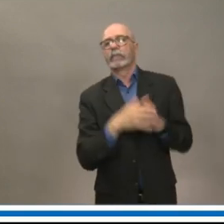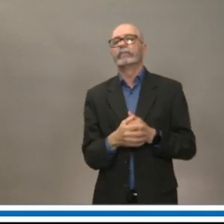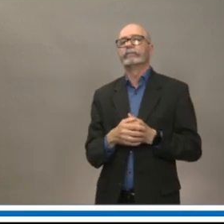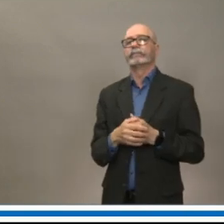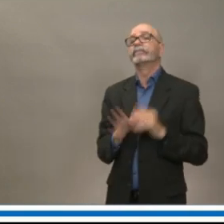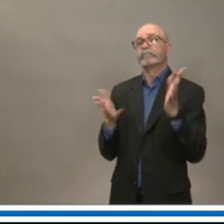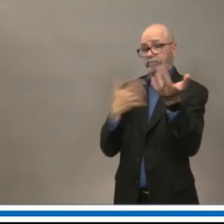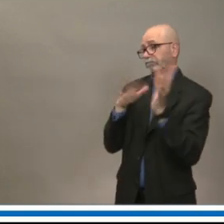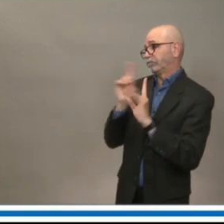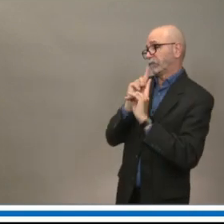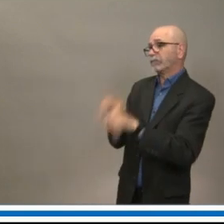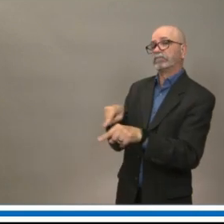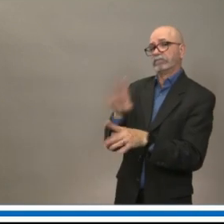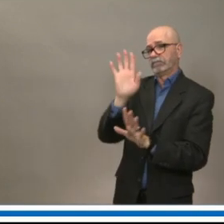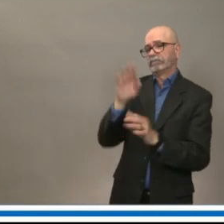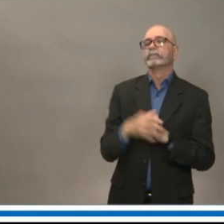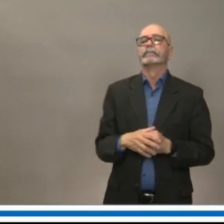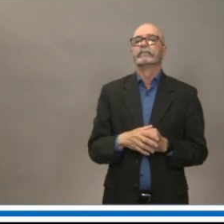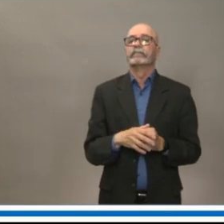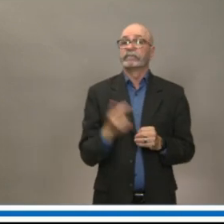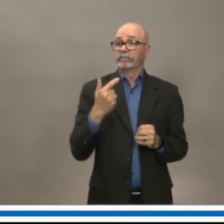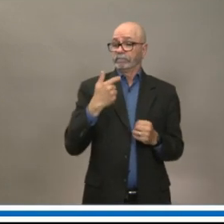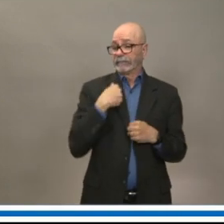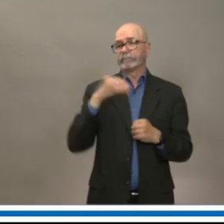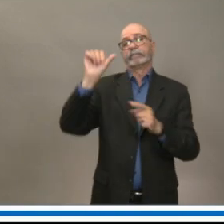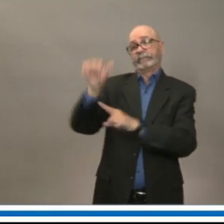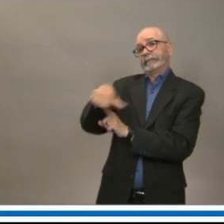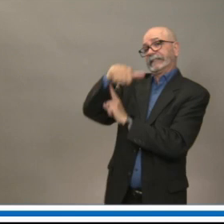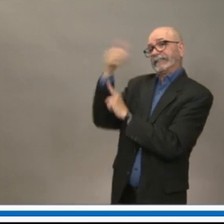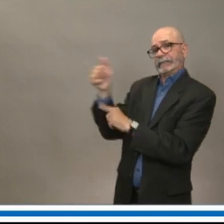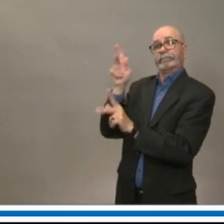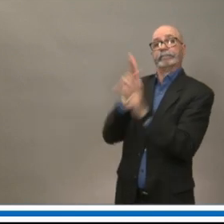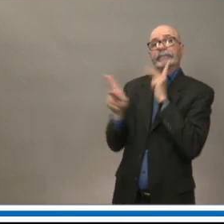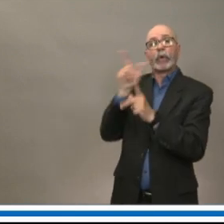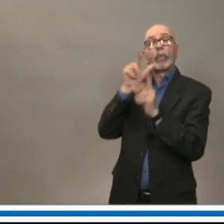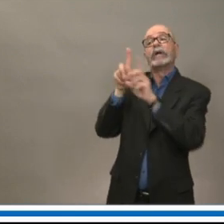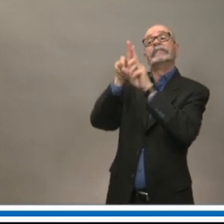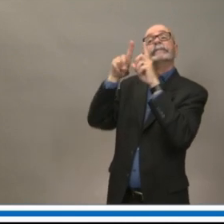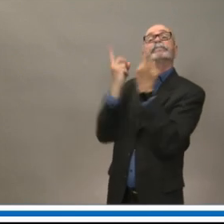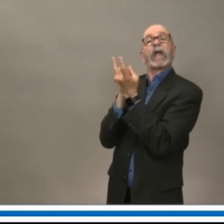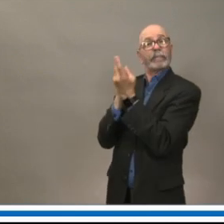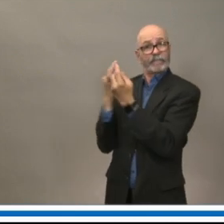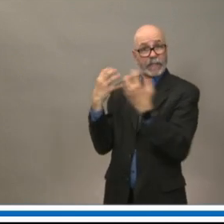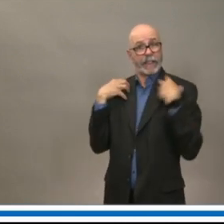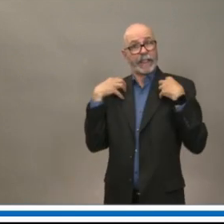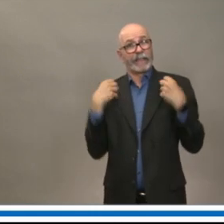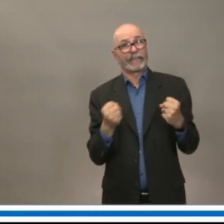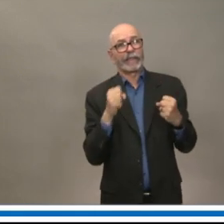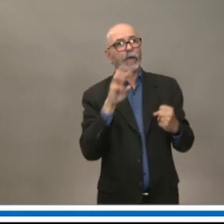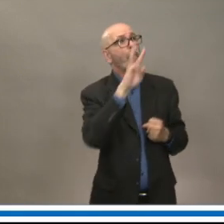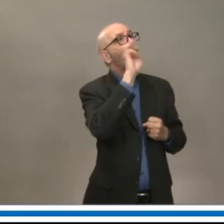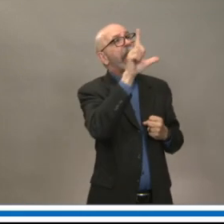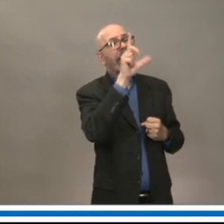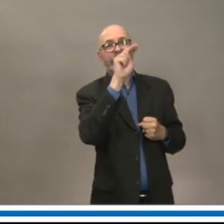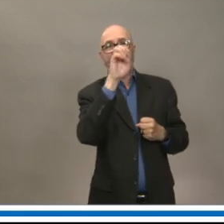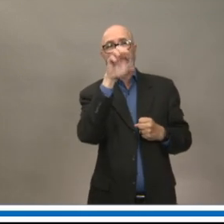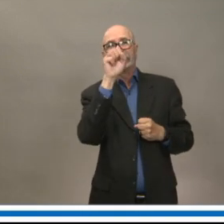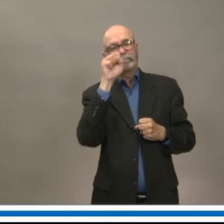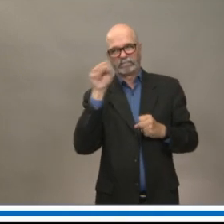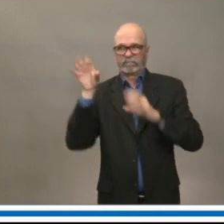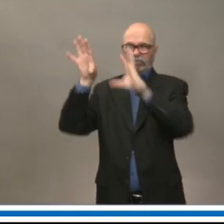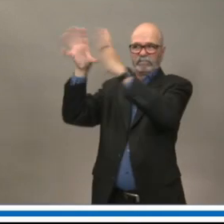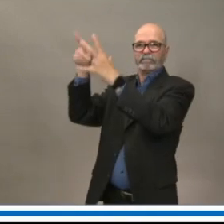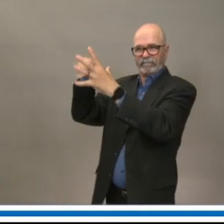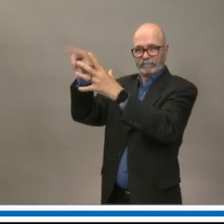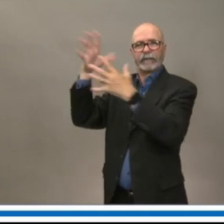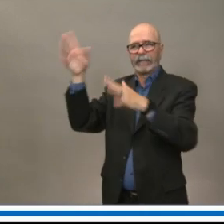summarized. Myself and other people in the Department of Health and Wellness will get that. We're looking at what information we then start to put as part